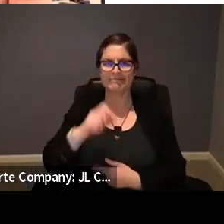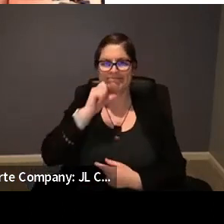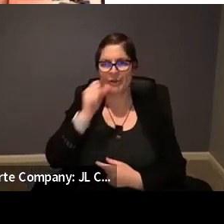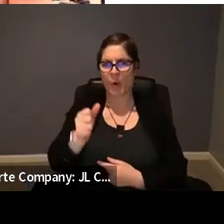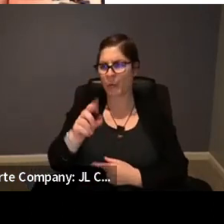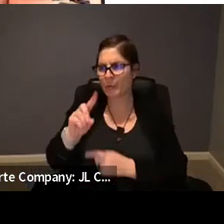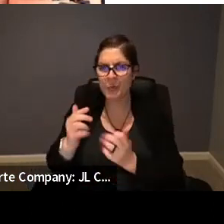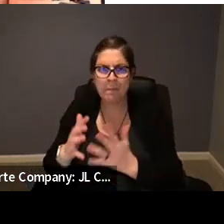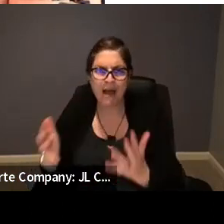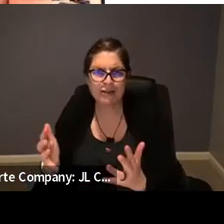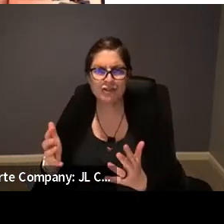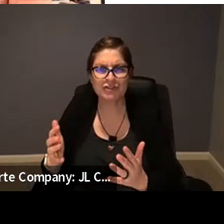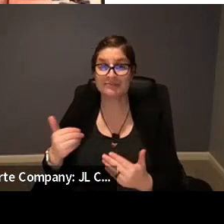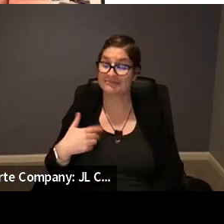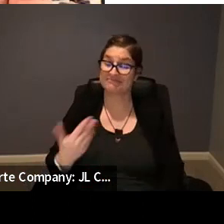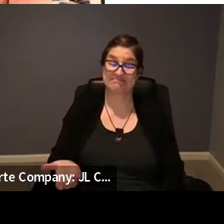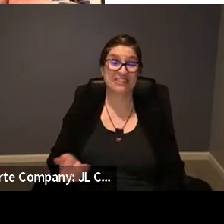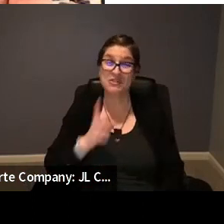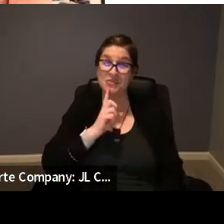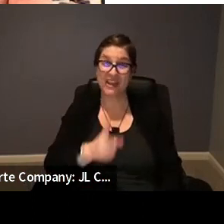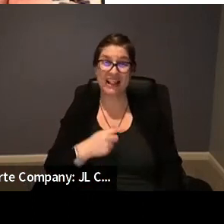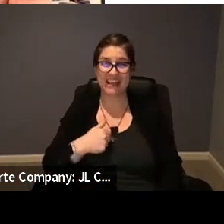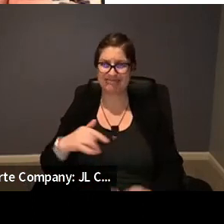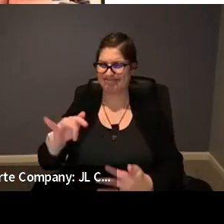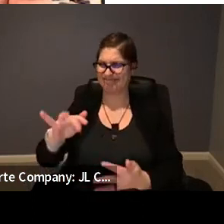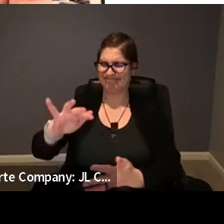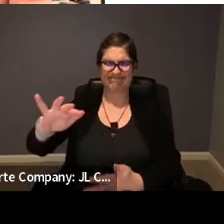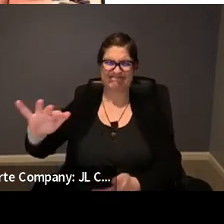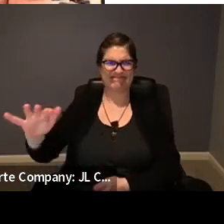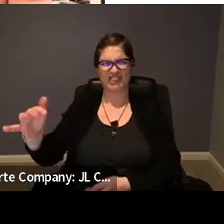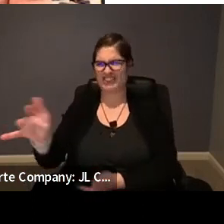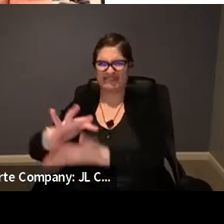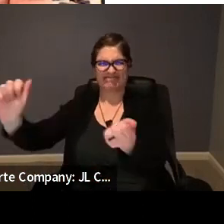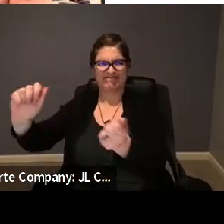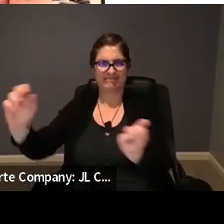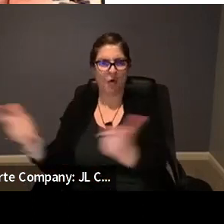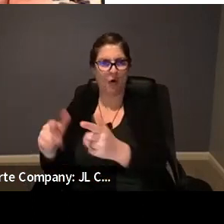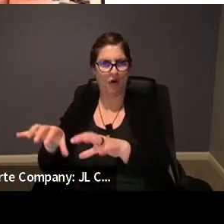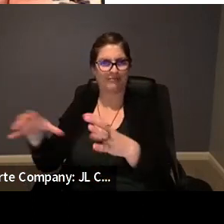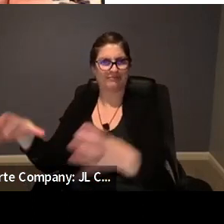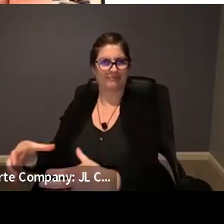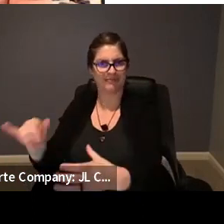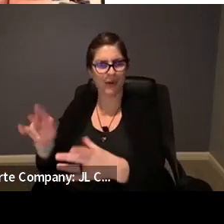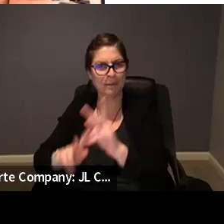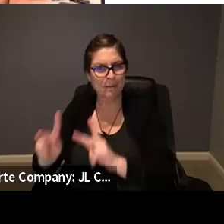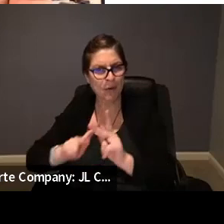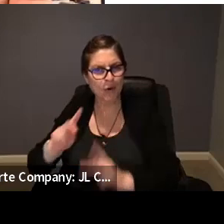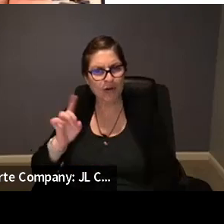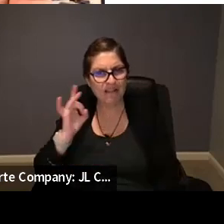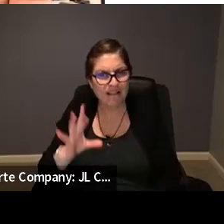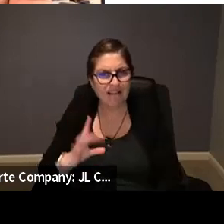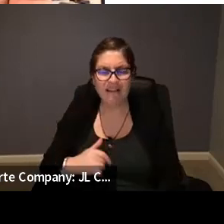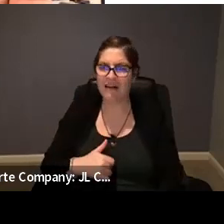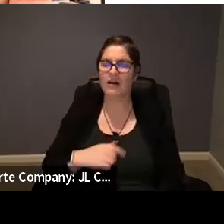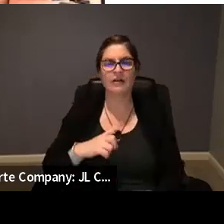It's just very eugenicist thinking, and it is prevalent in media coverage of disability, in public discourse about